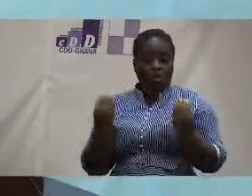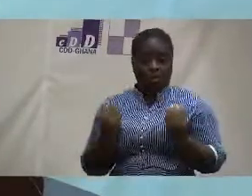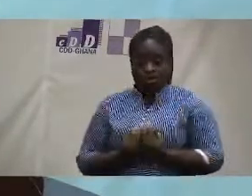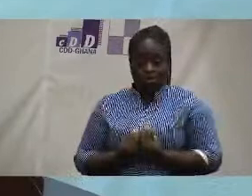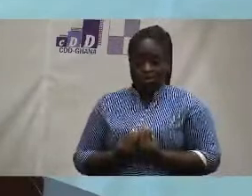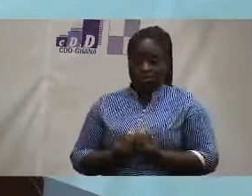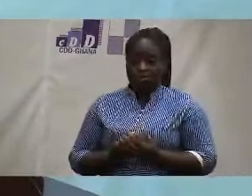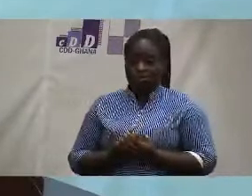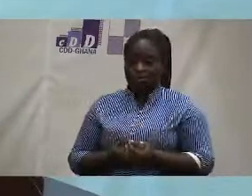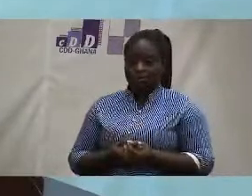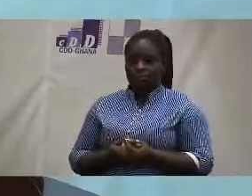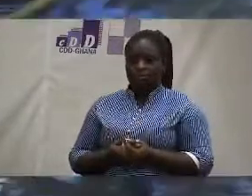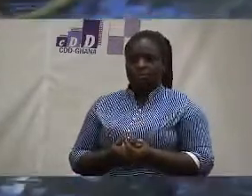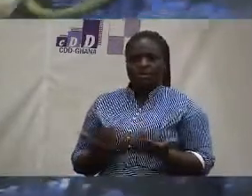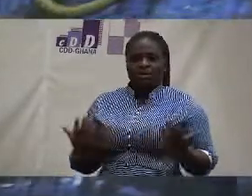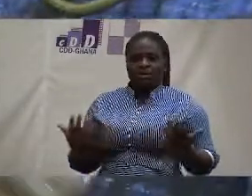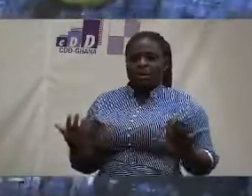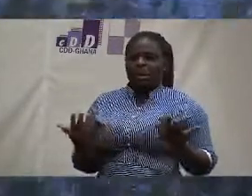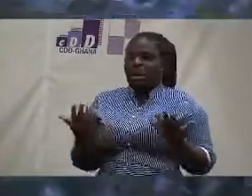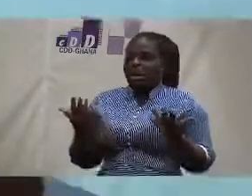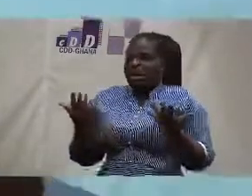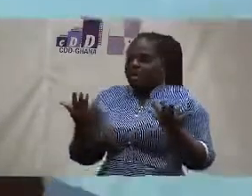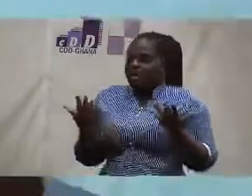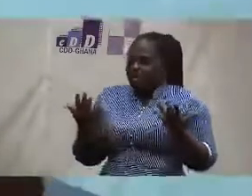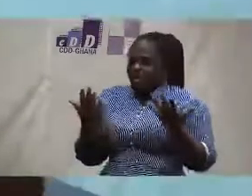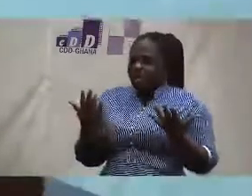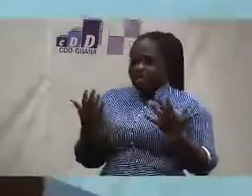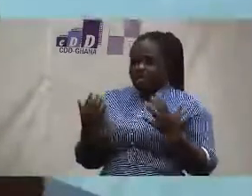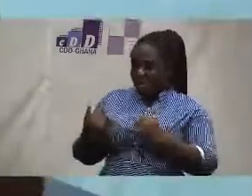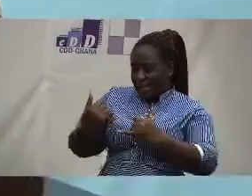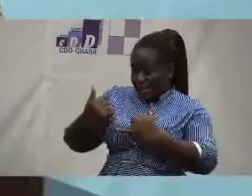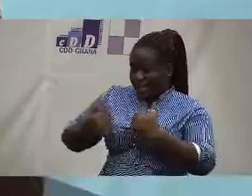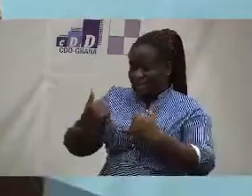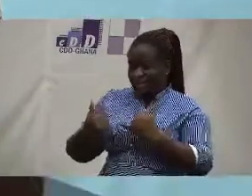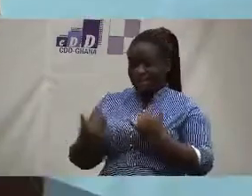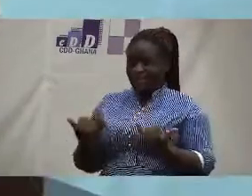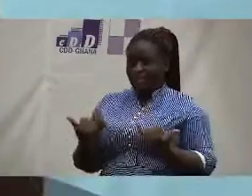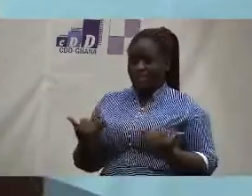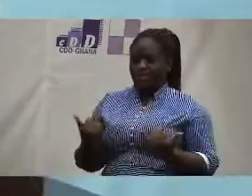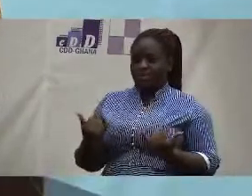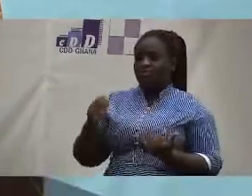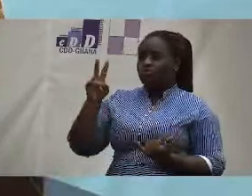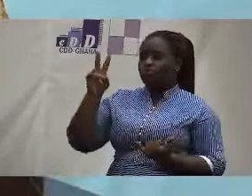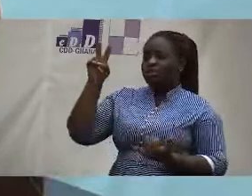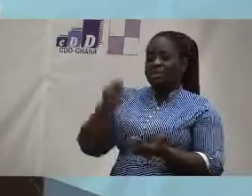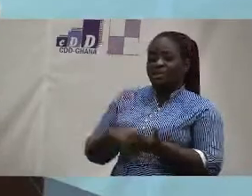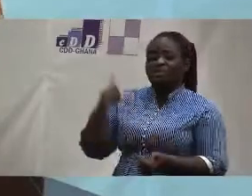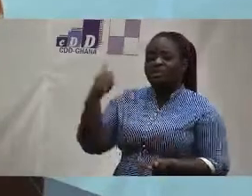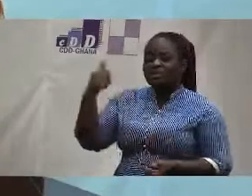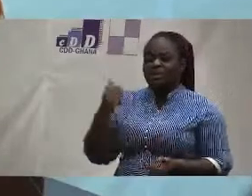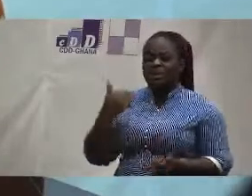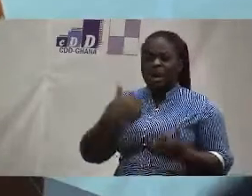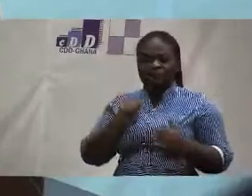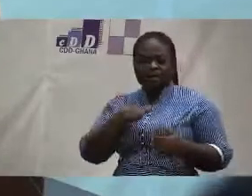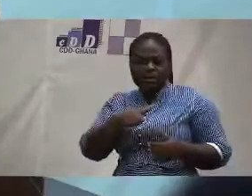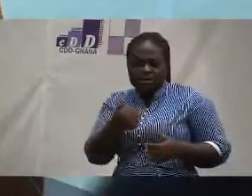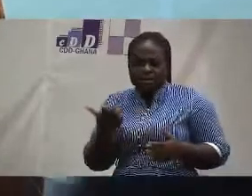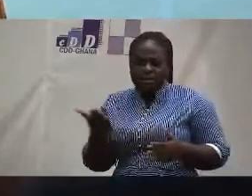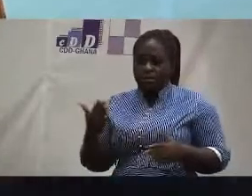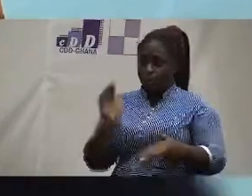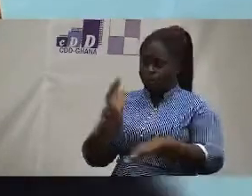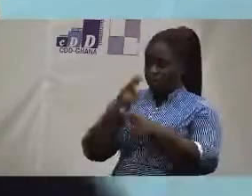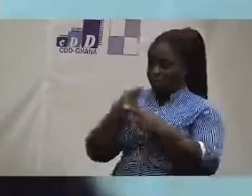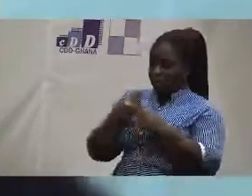organizations itself. But around the end of the 2010s, by 2012, we had another form of what we